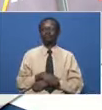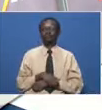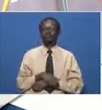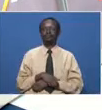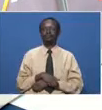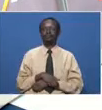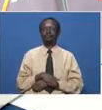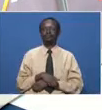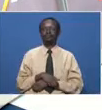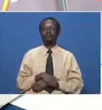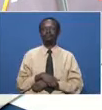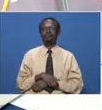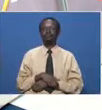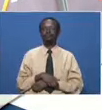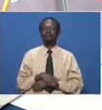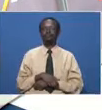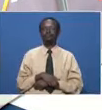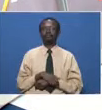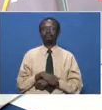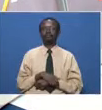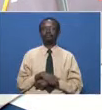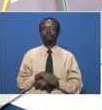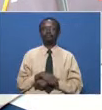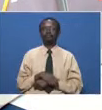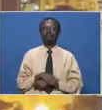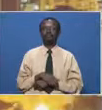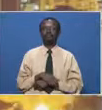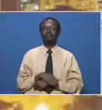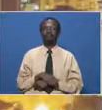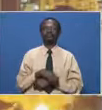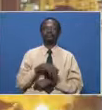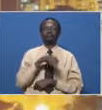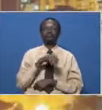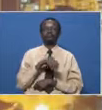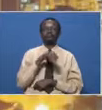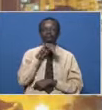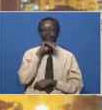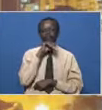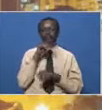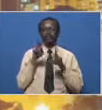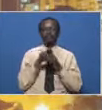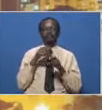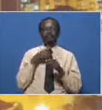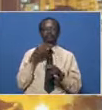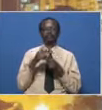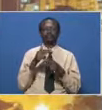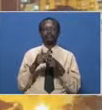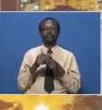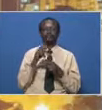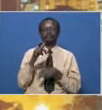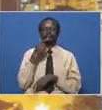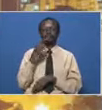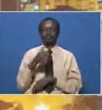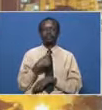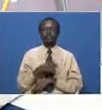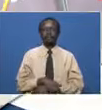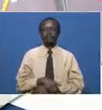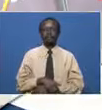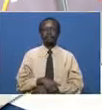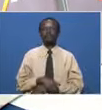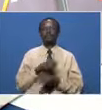what I'm saying? So Raila has a moniker as well, that Ruto has a moniker. Yeah, but of course, yeah. Well, you tell me, because from my point of